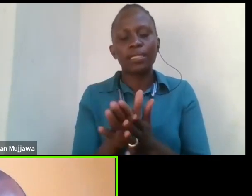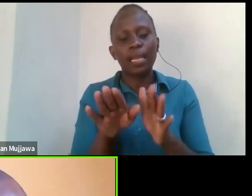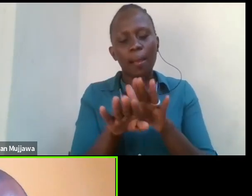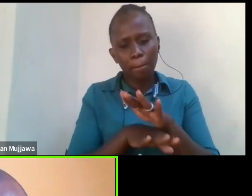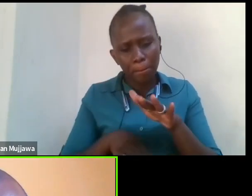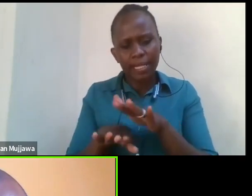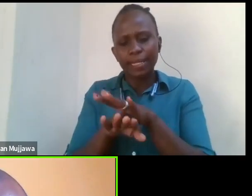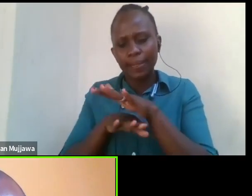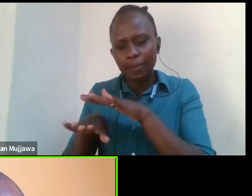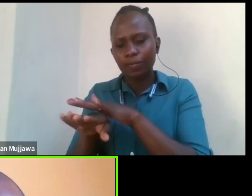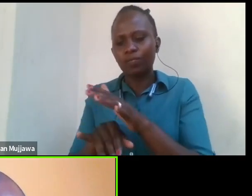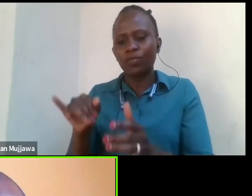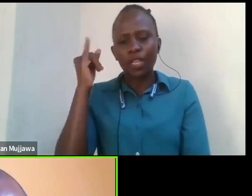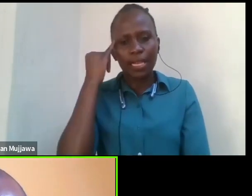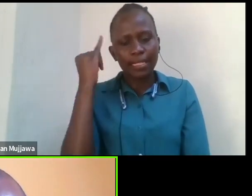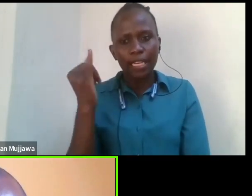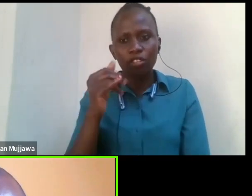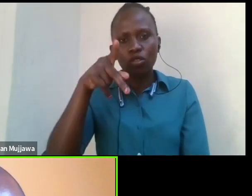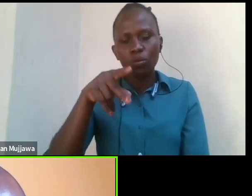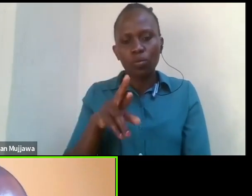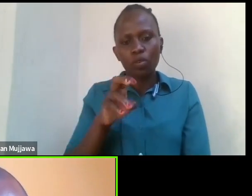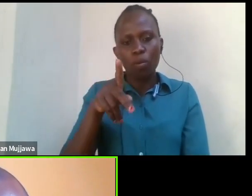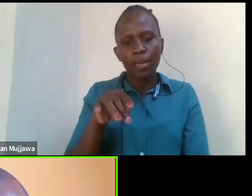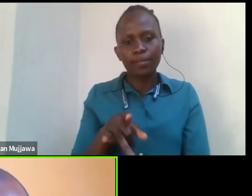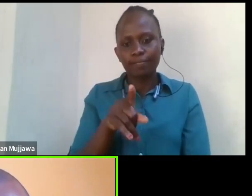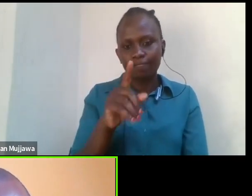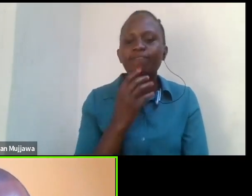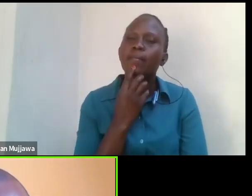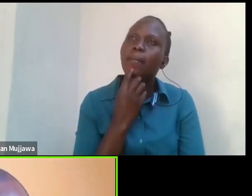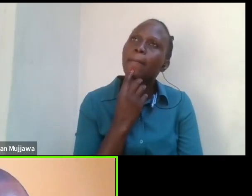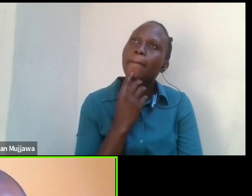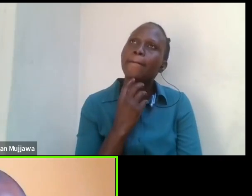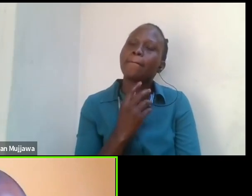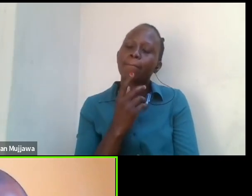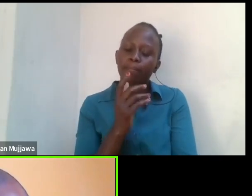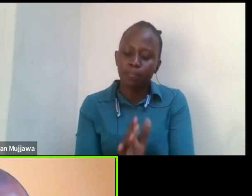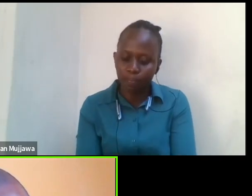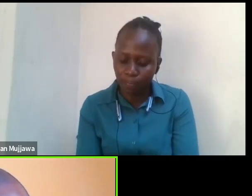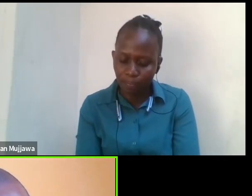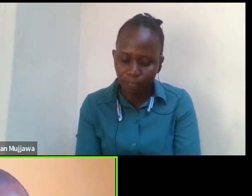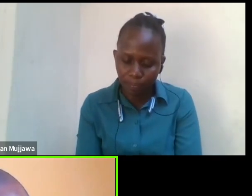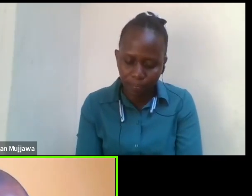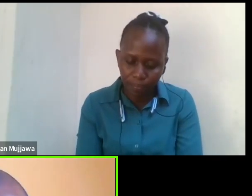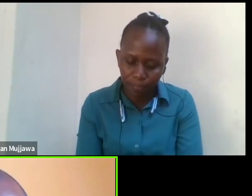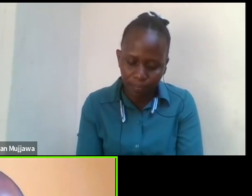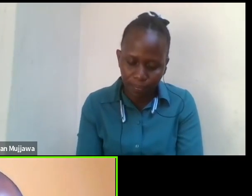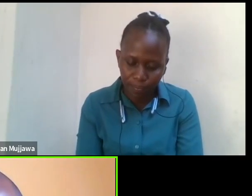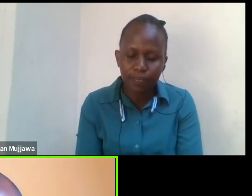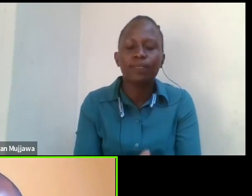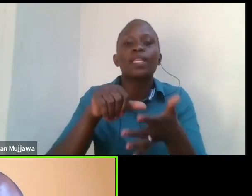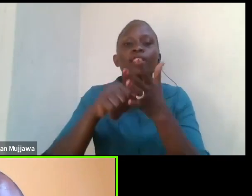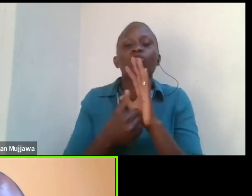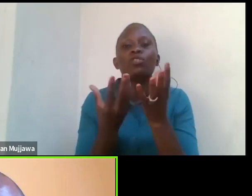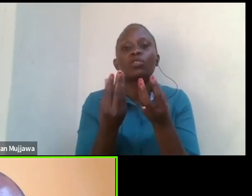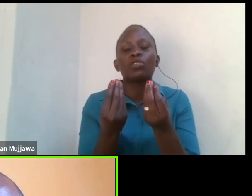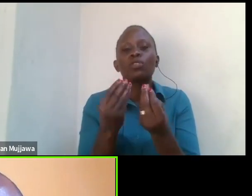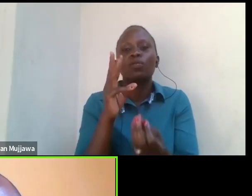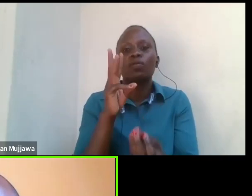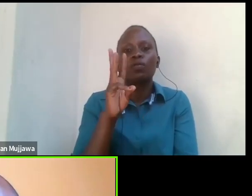of intellectual property. Now, let me go to this space of what you've, the issues of software.